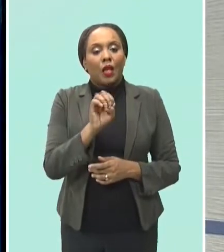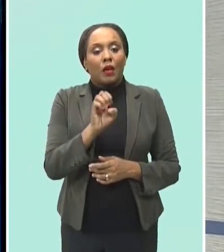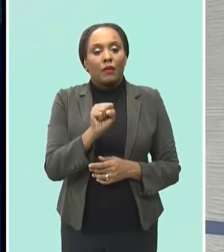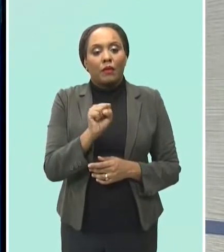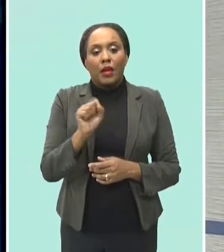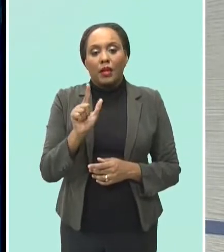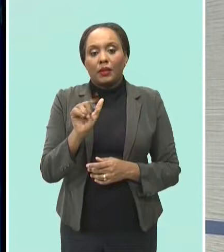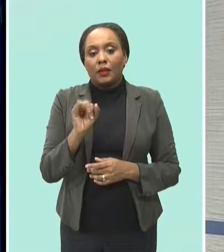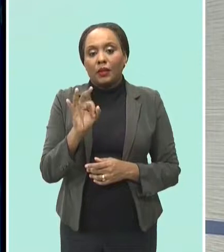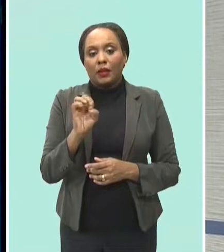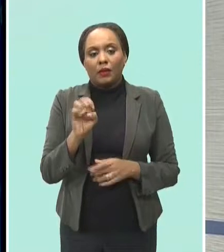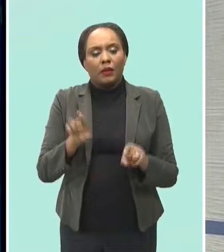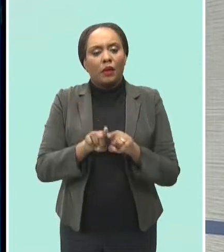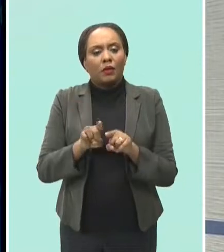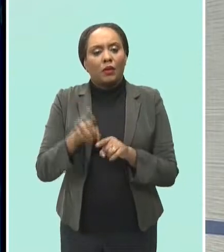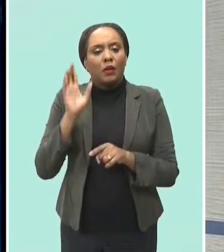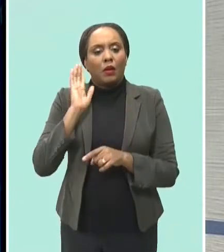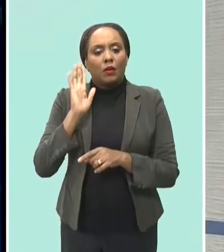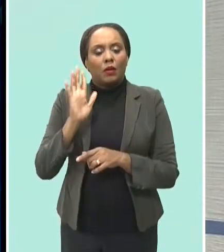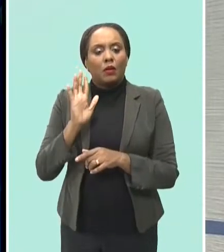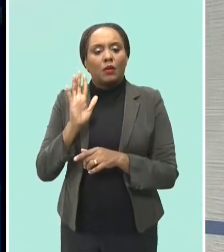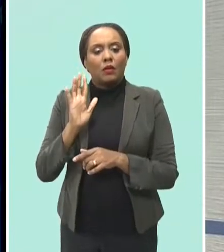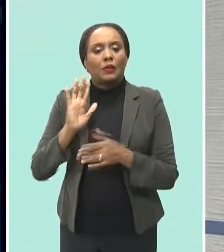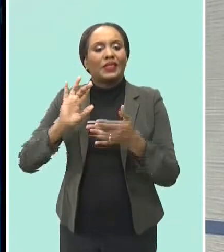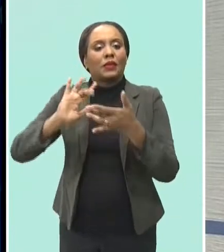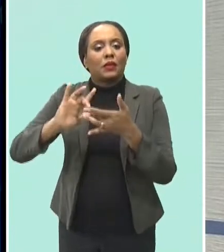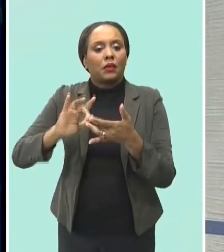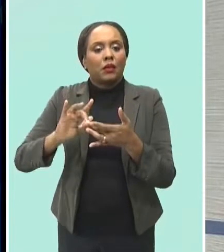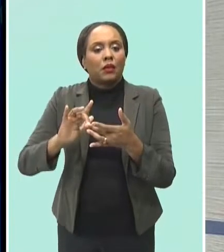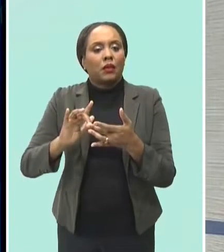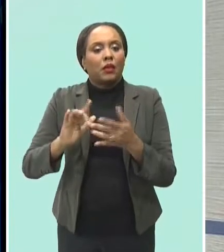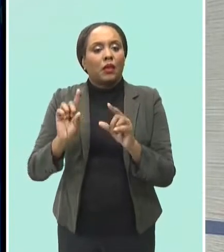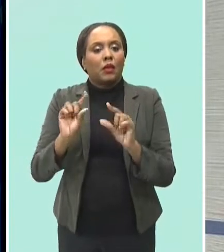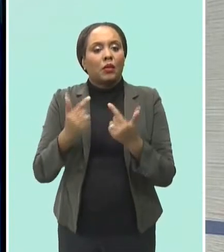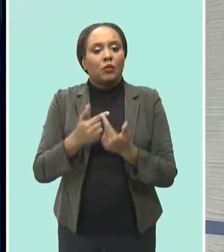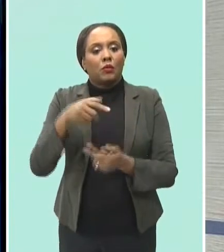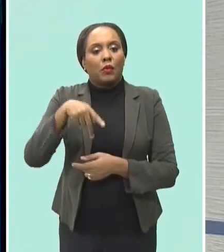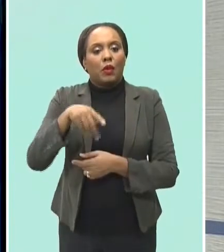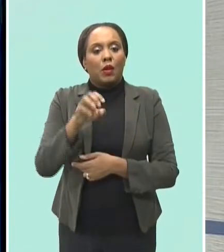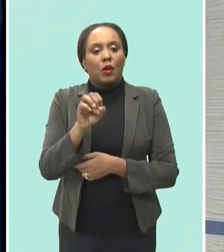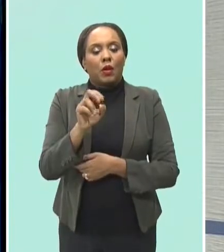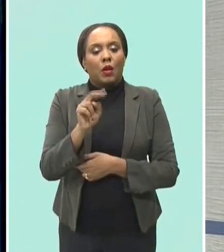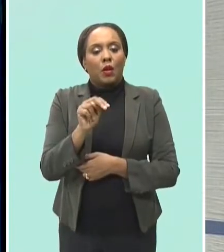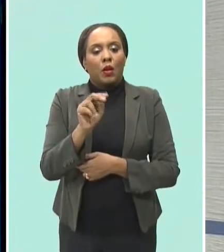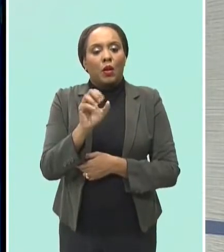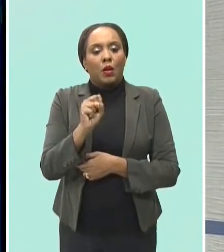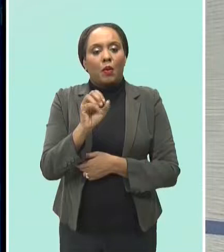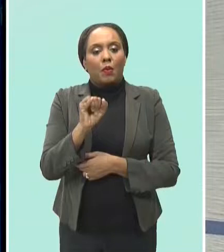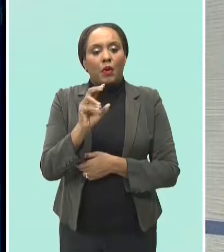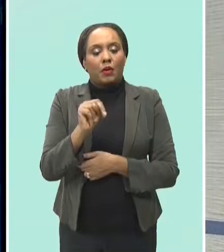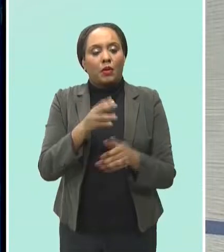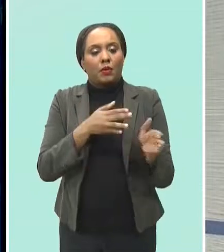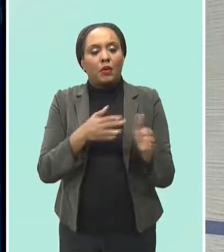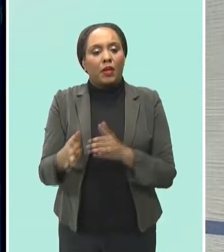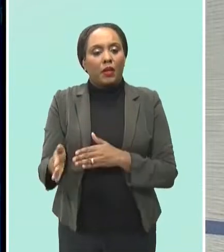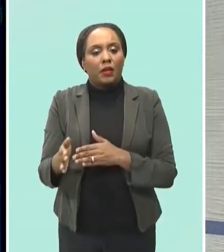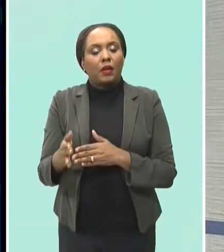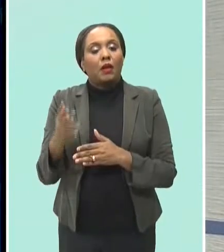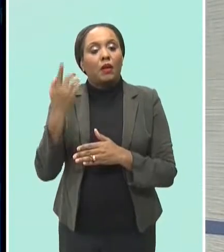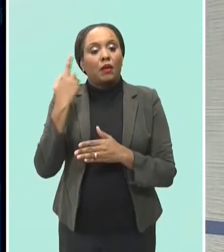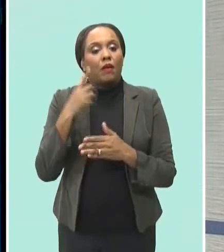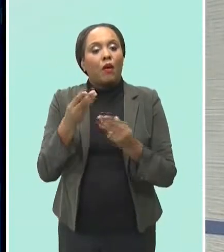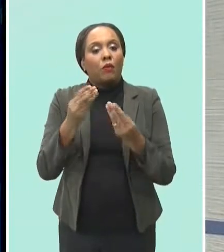will also be reaching out to the trustees of group pension plans during the month of September to complete the settlement process on behalf